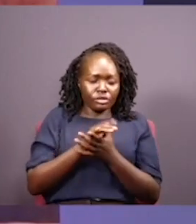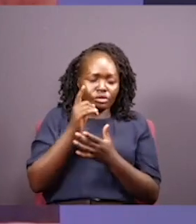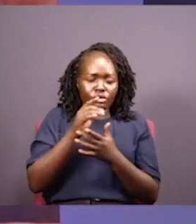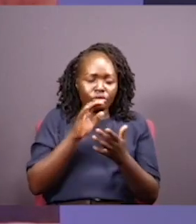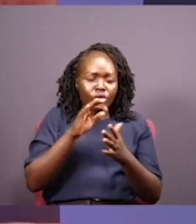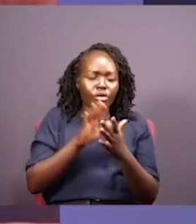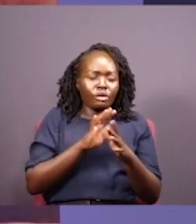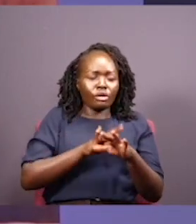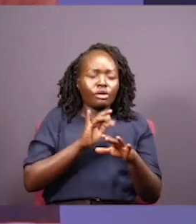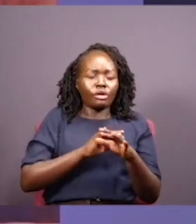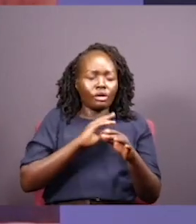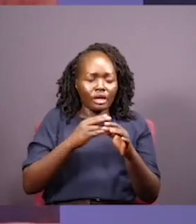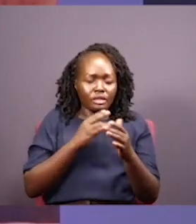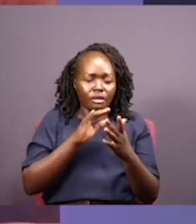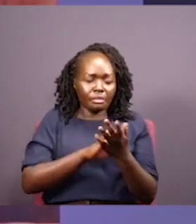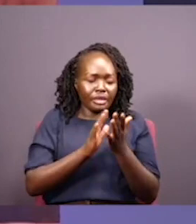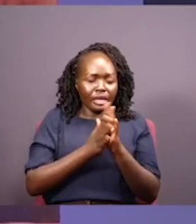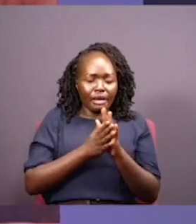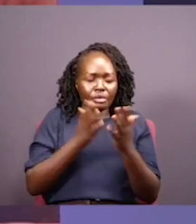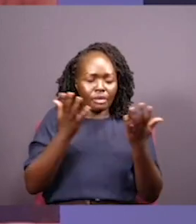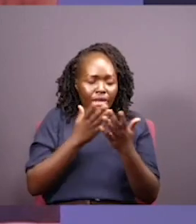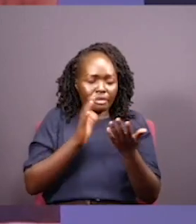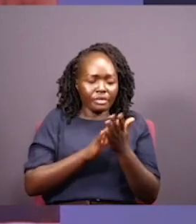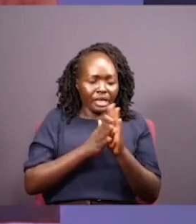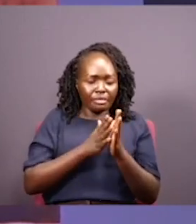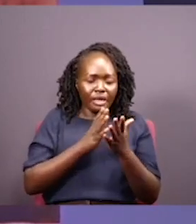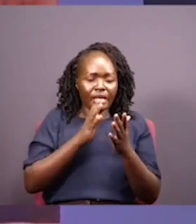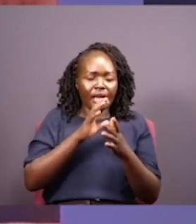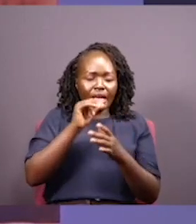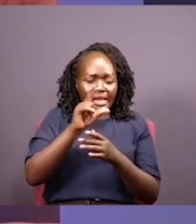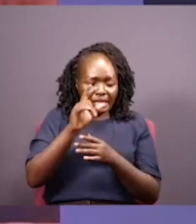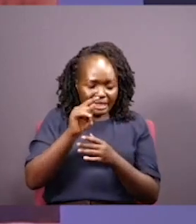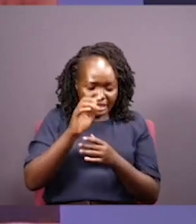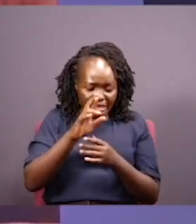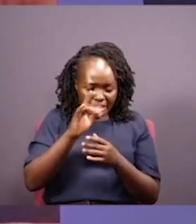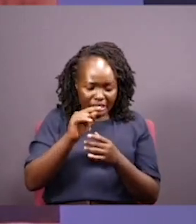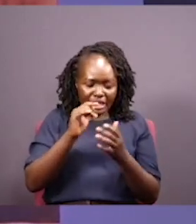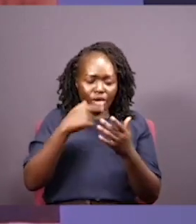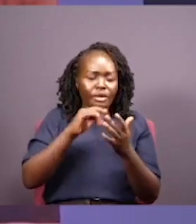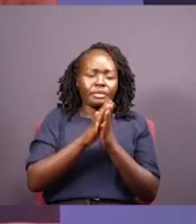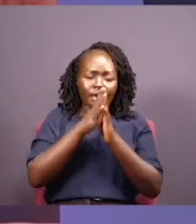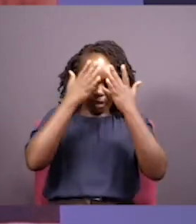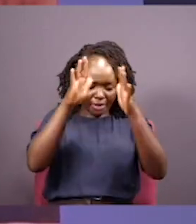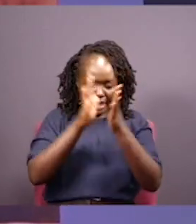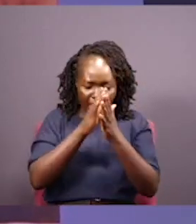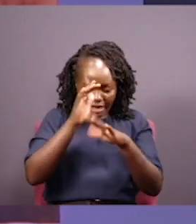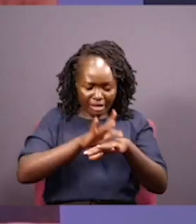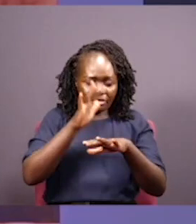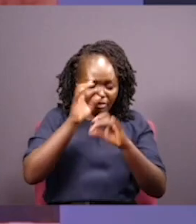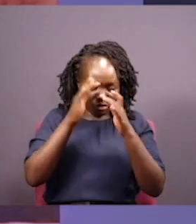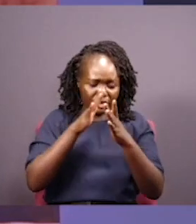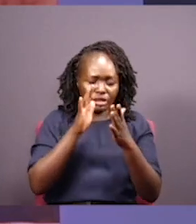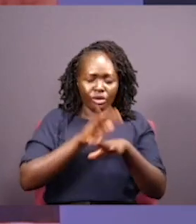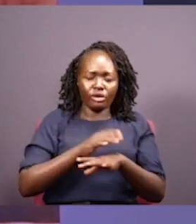beware, to be alert. And Father, maybe we be aware and alert of situations, of